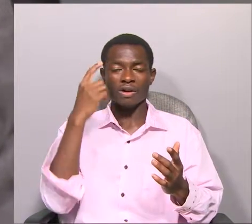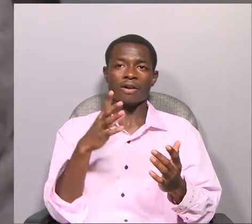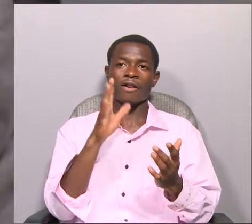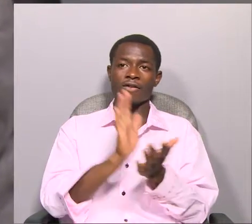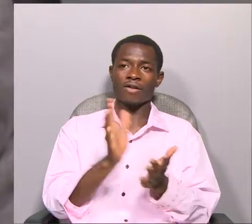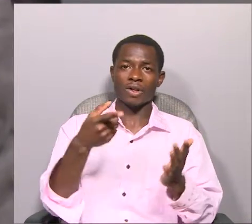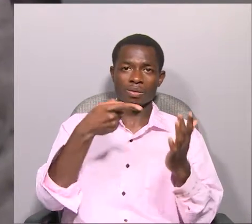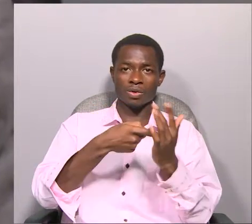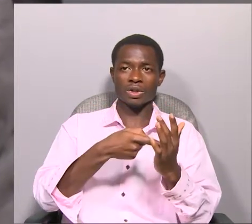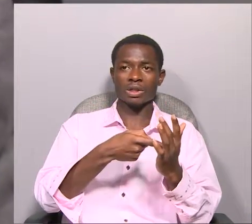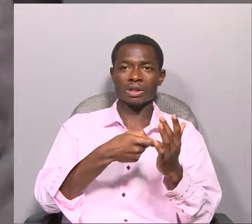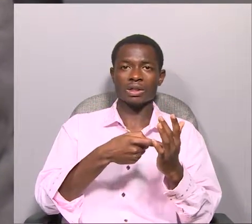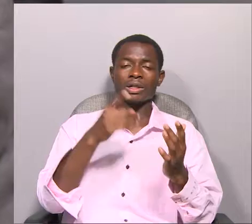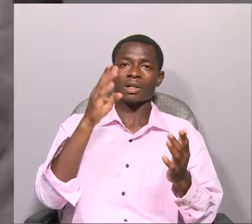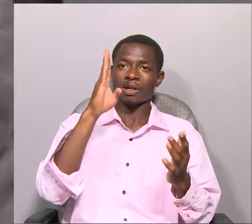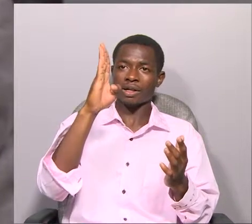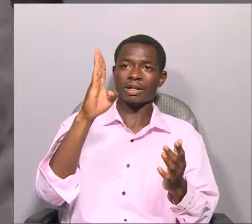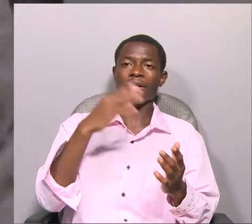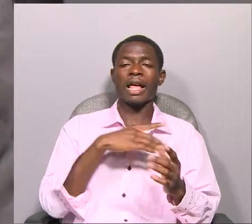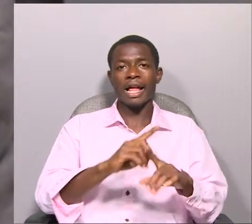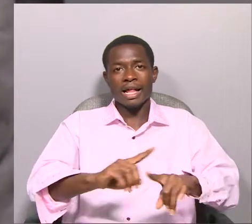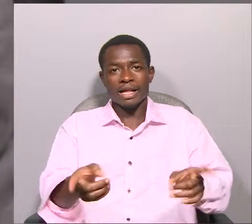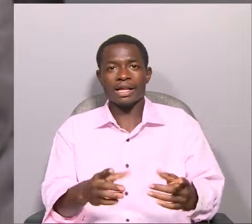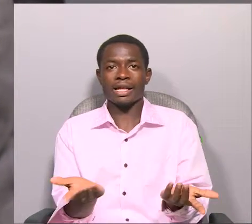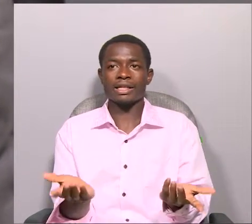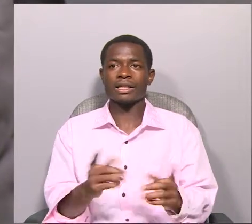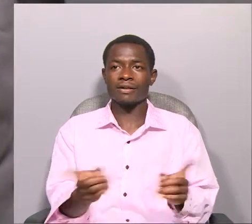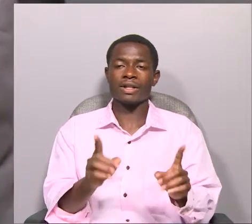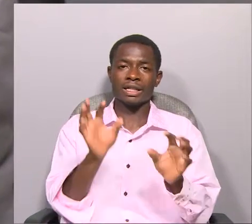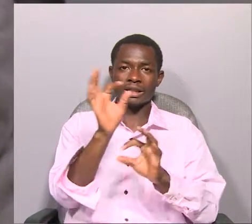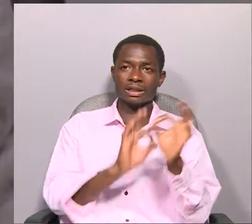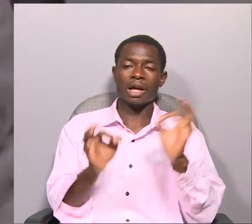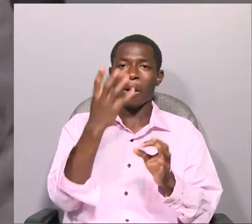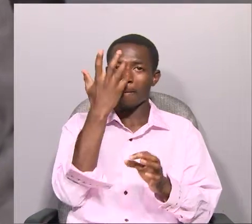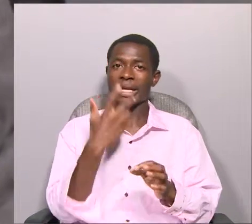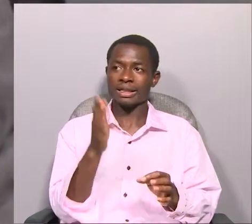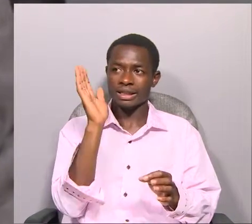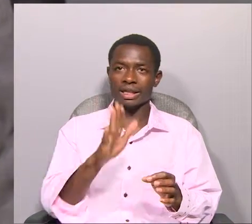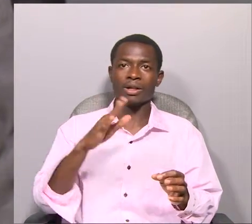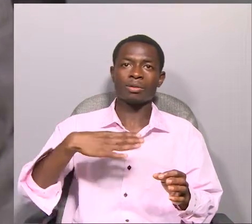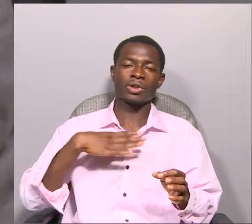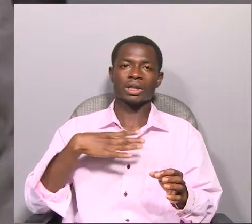physics, chemistry, and biology, or any three of those. But mathematics must be there.